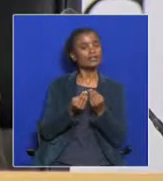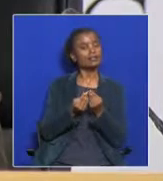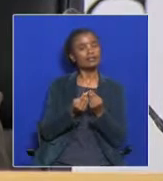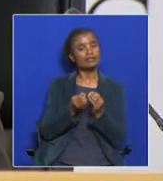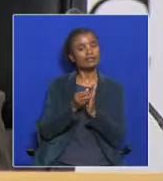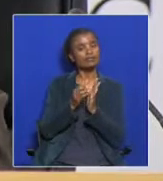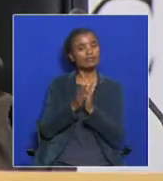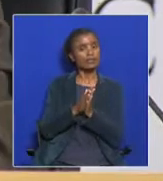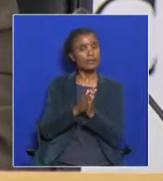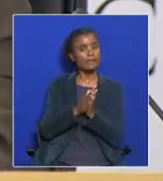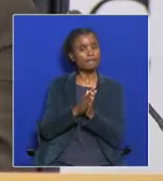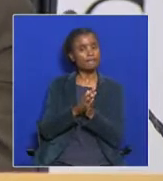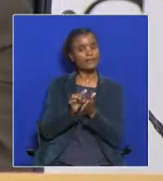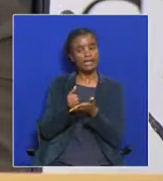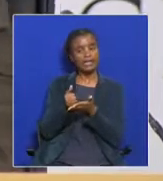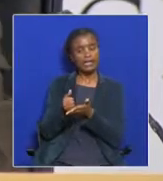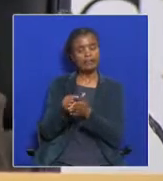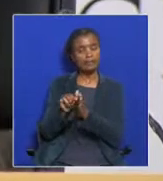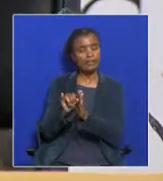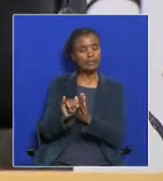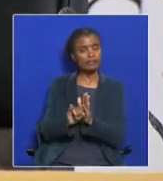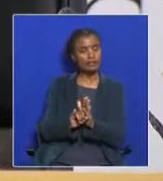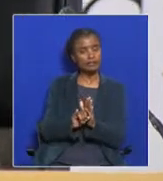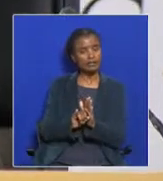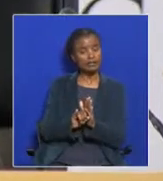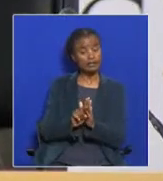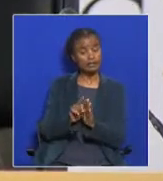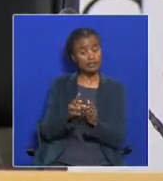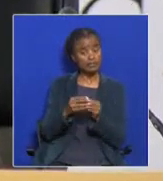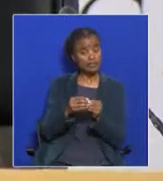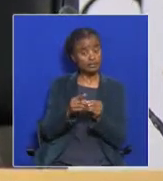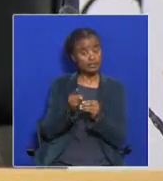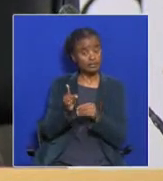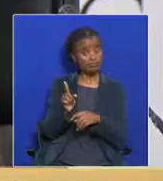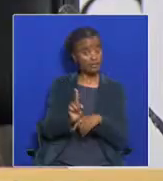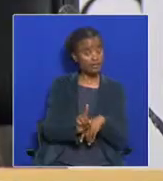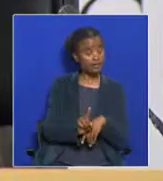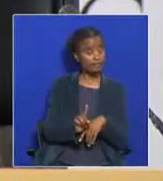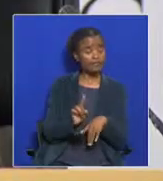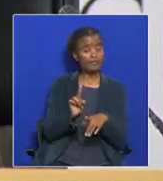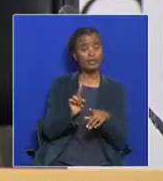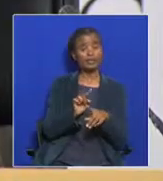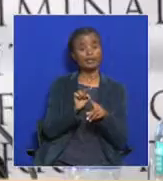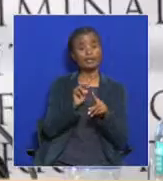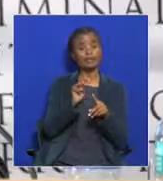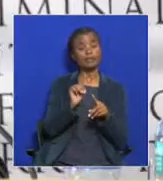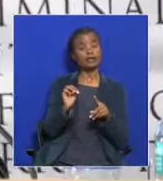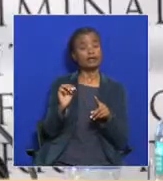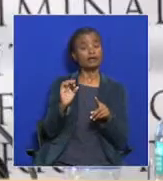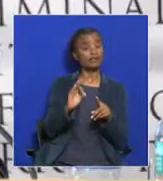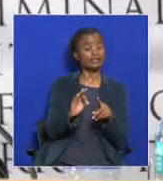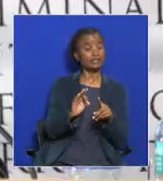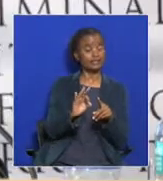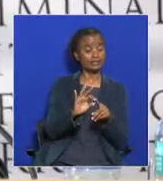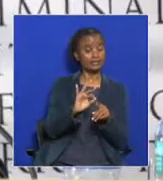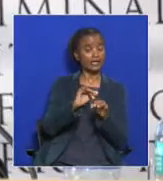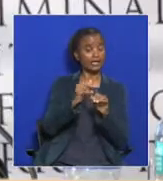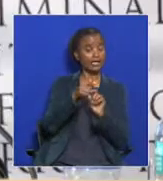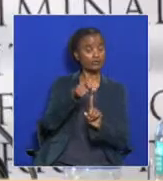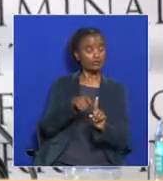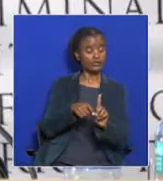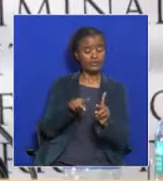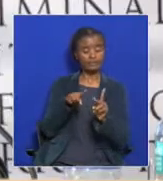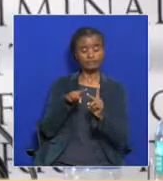her identify those members who came, the mega freight agent, and the seal that was placed. All this does is to